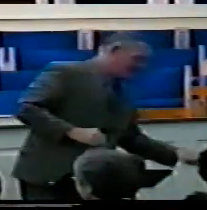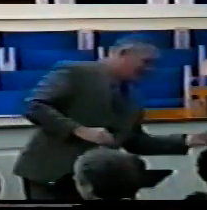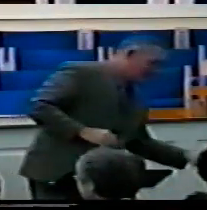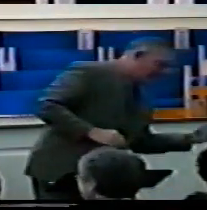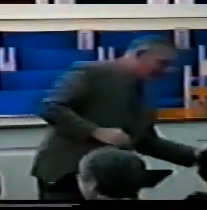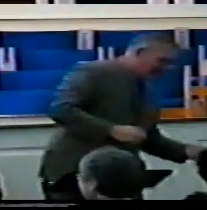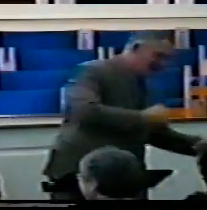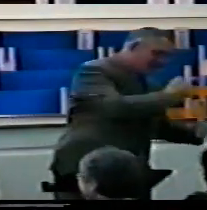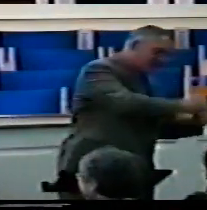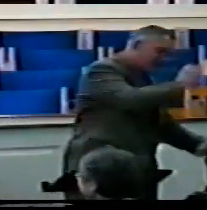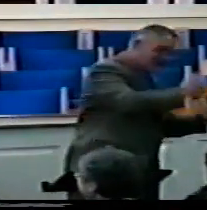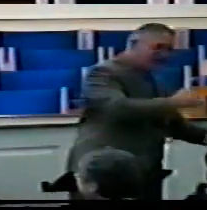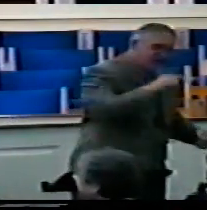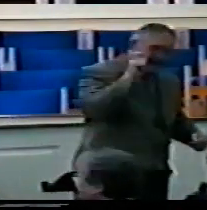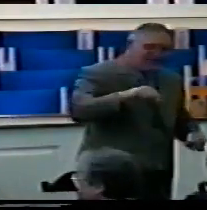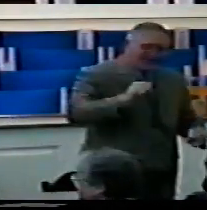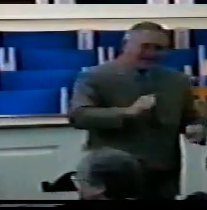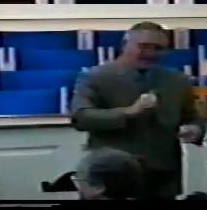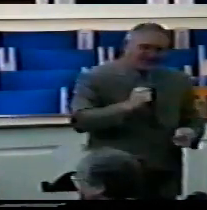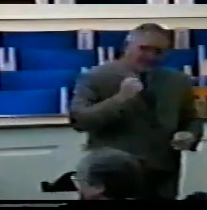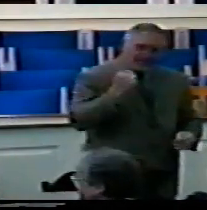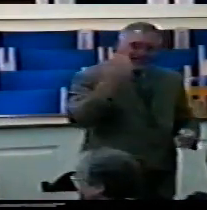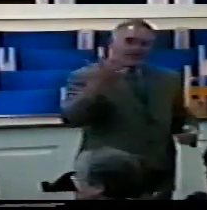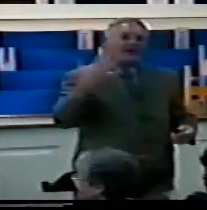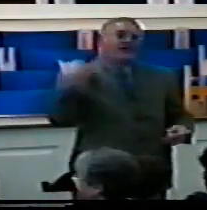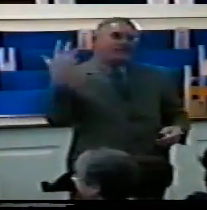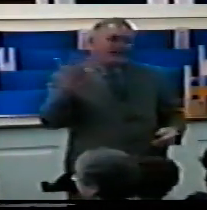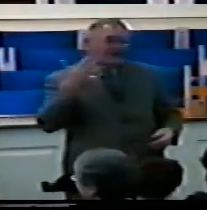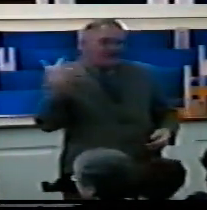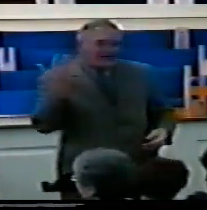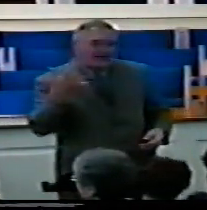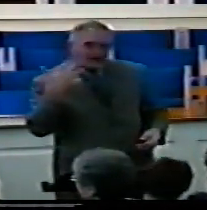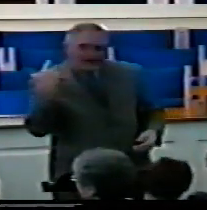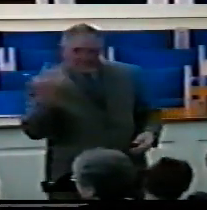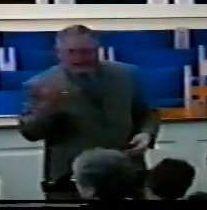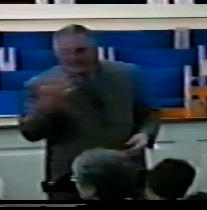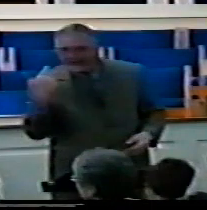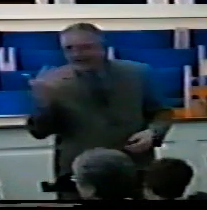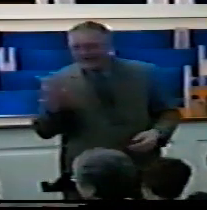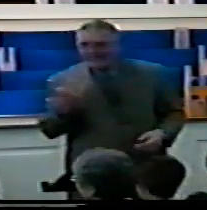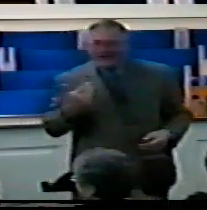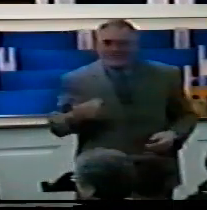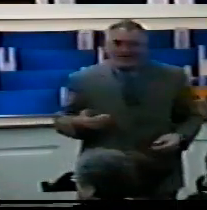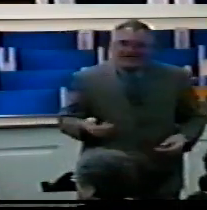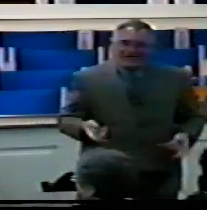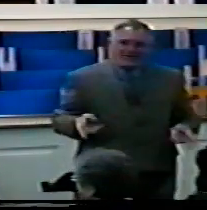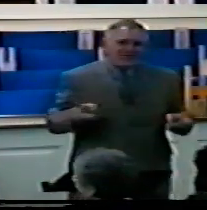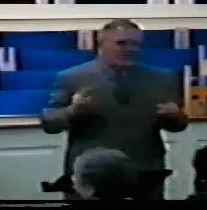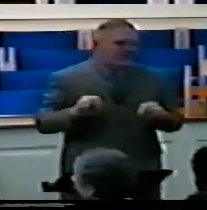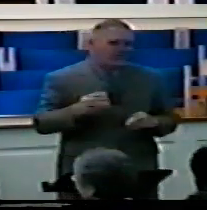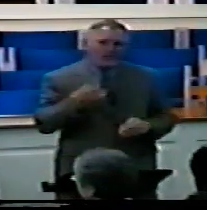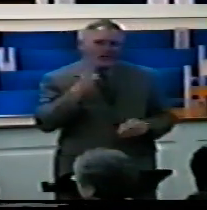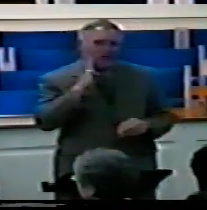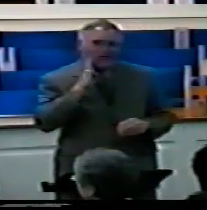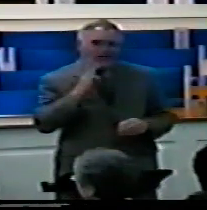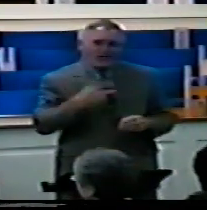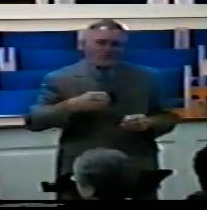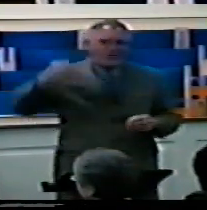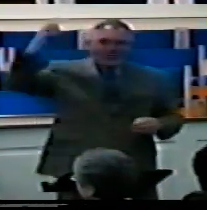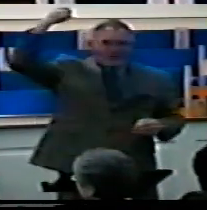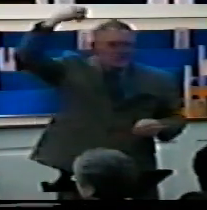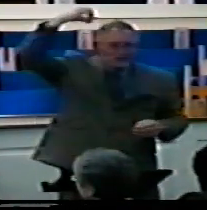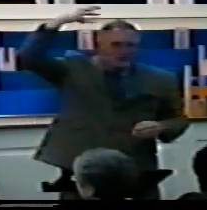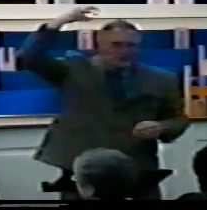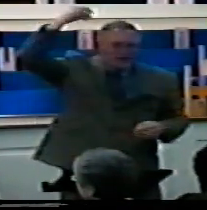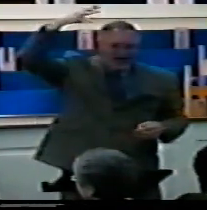Amen. You got to realize the culture in which they live. They don't have a hot shower. They don't have running water. It's go down to the stream and jump